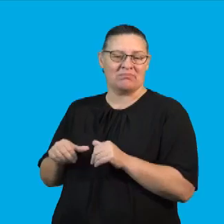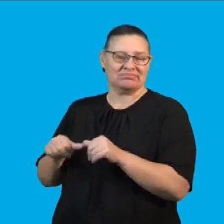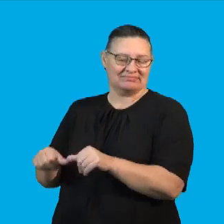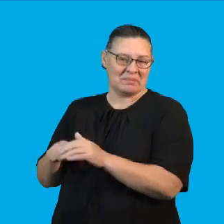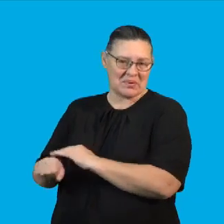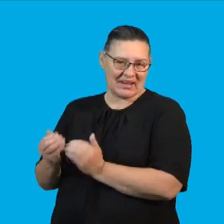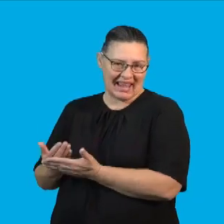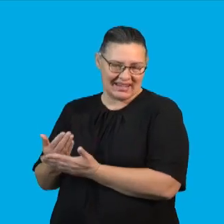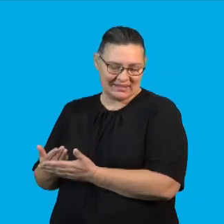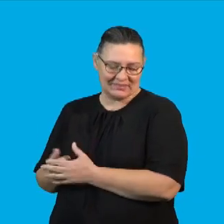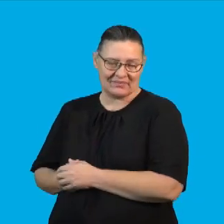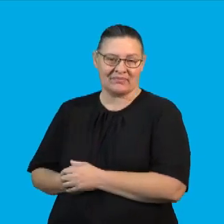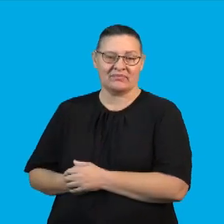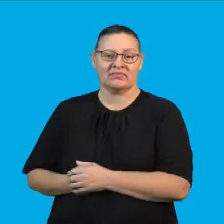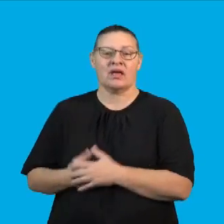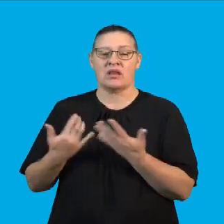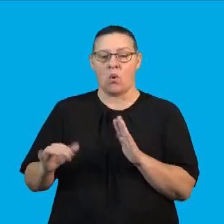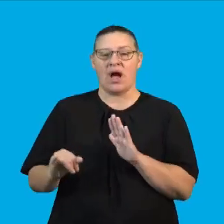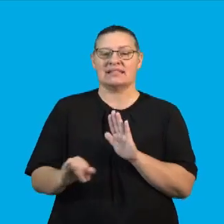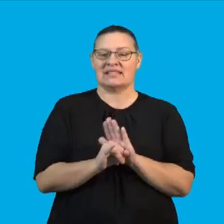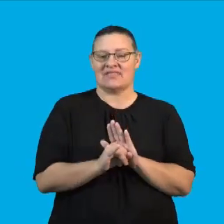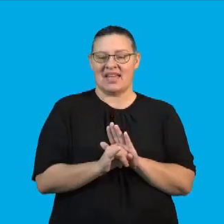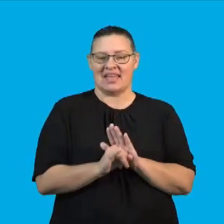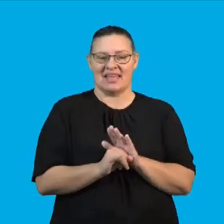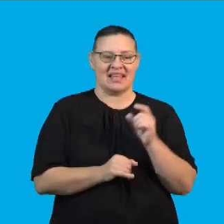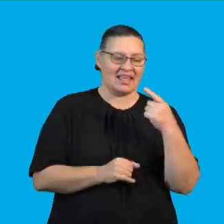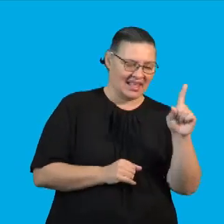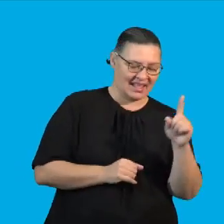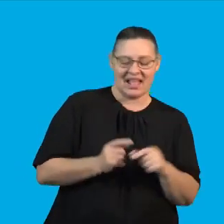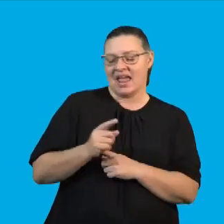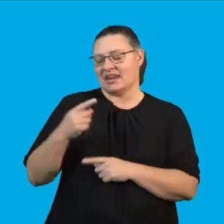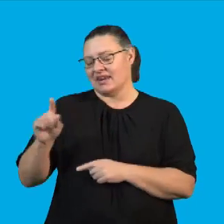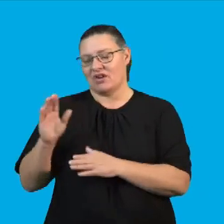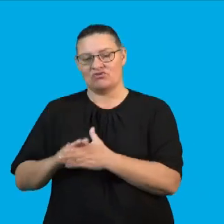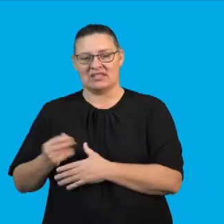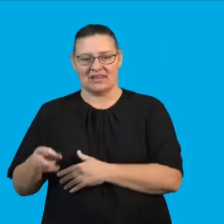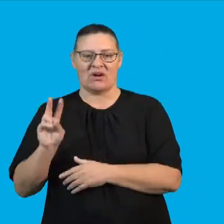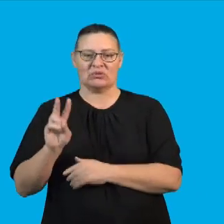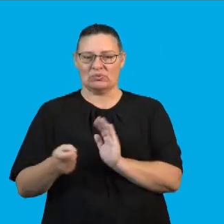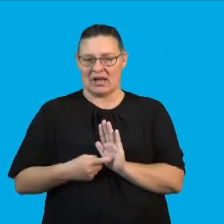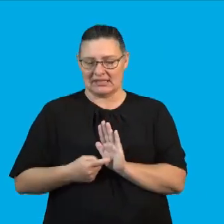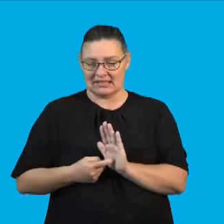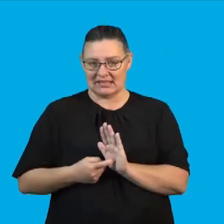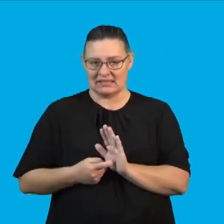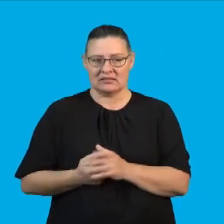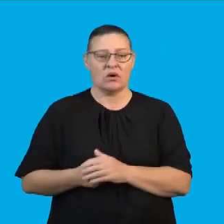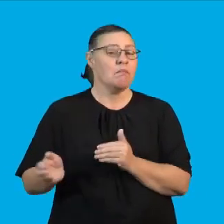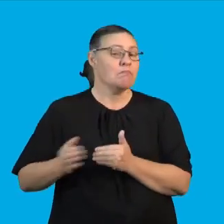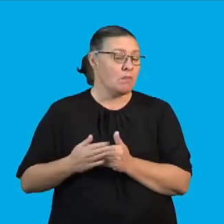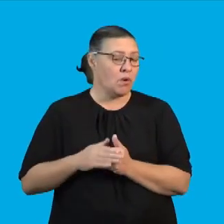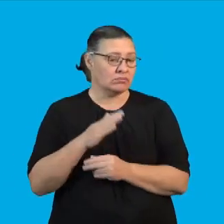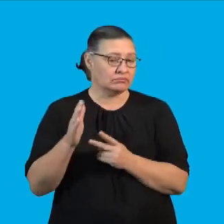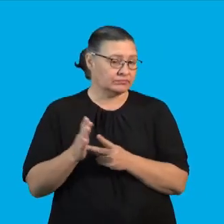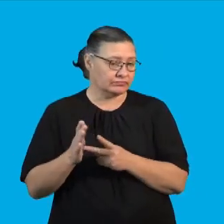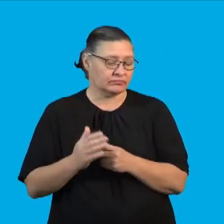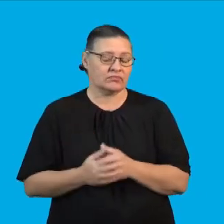have got our 2 marks. We have mentioned, we have identified, and we also gave a reason.